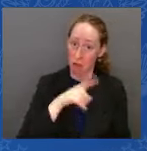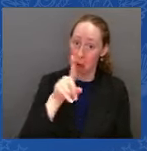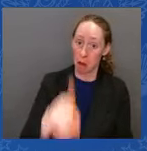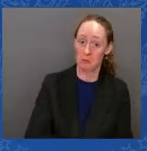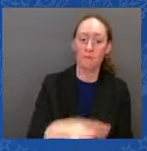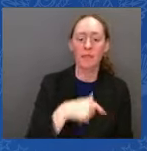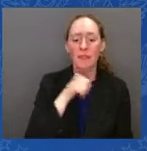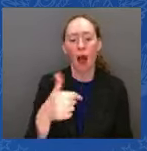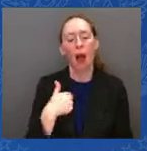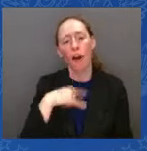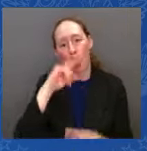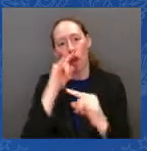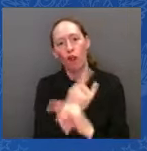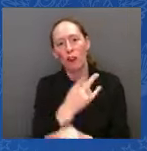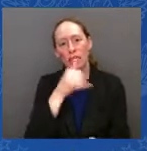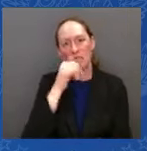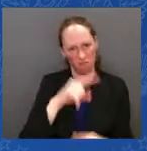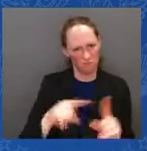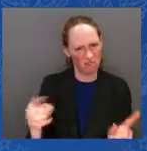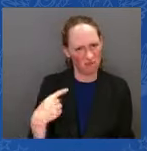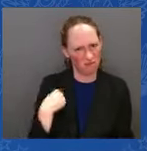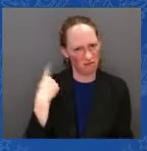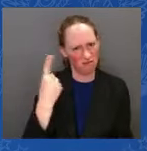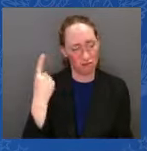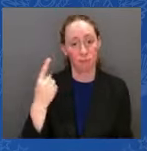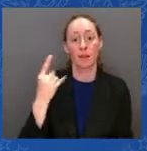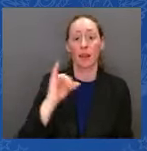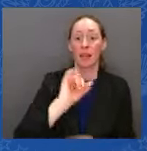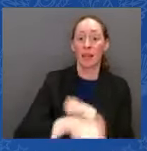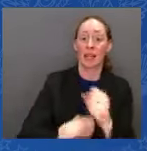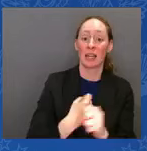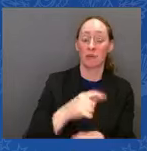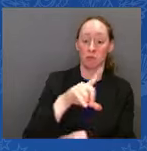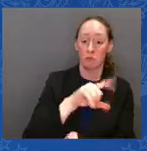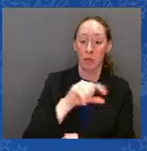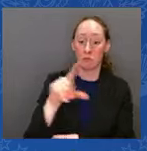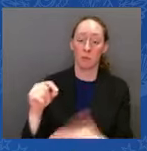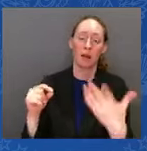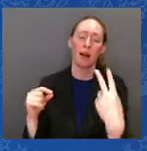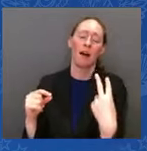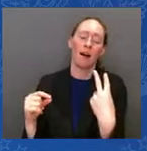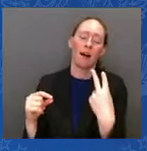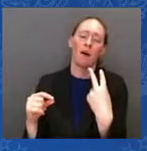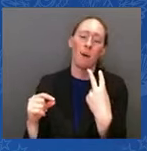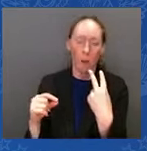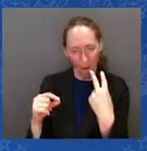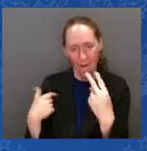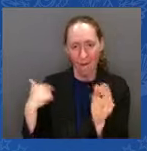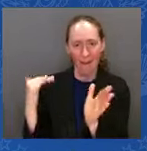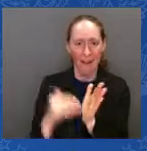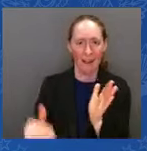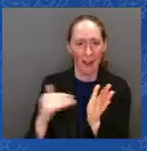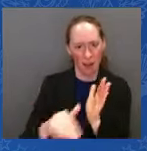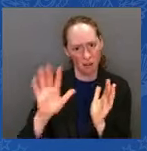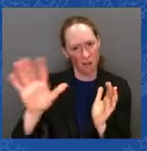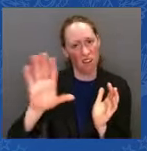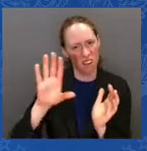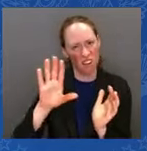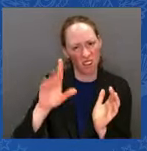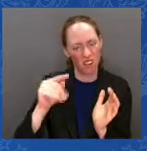2020, you got tired of hearing me say this. I pointed out there were 50 major corporations of the 55 of the